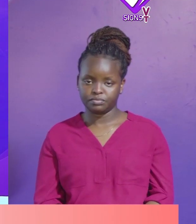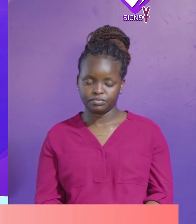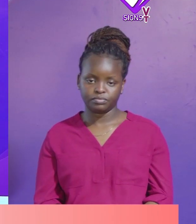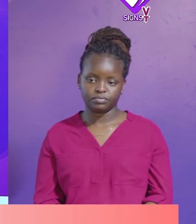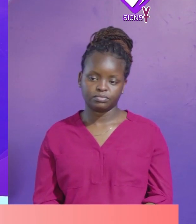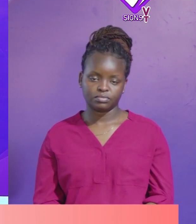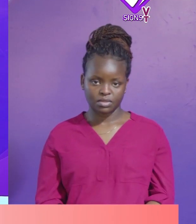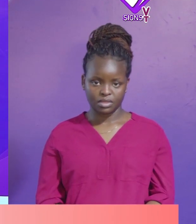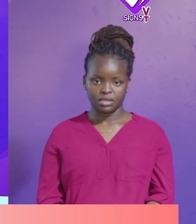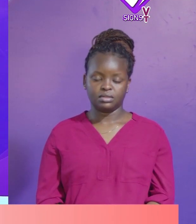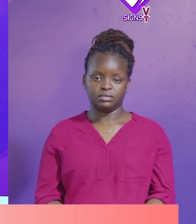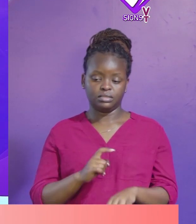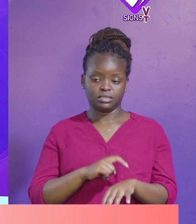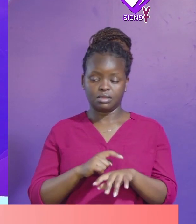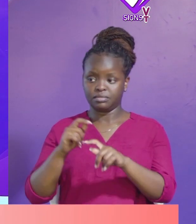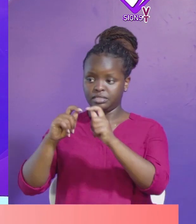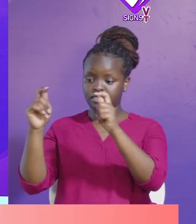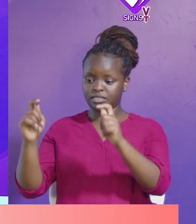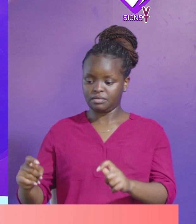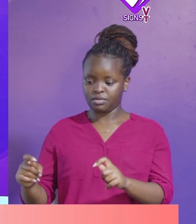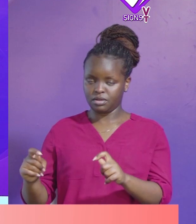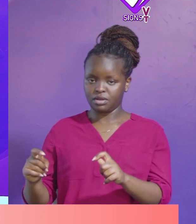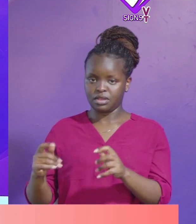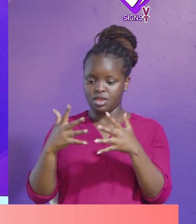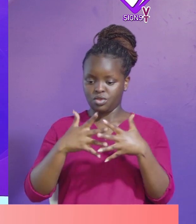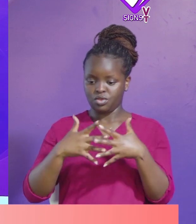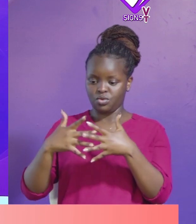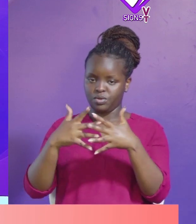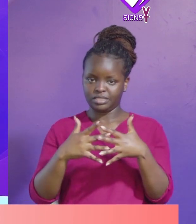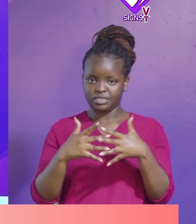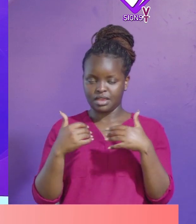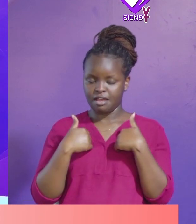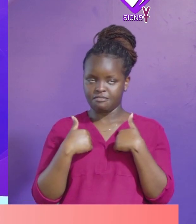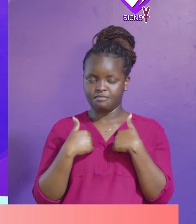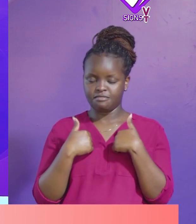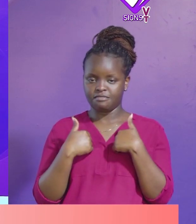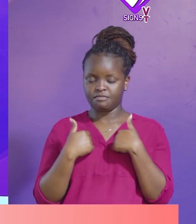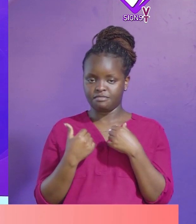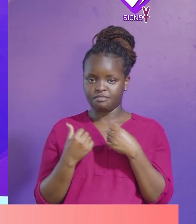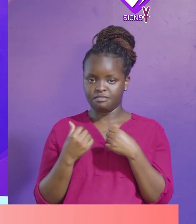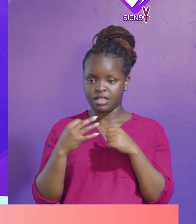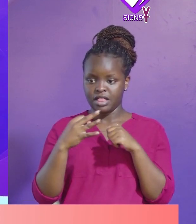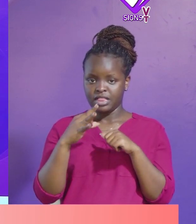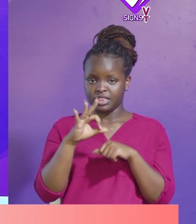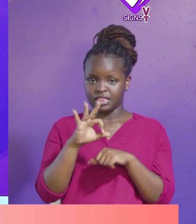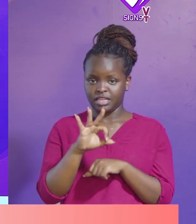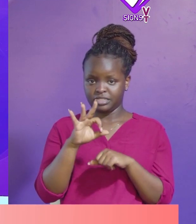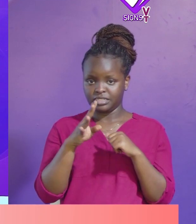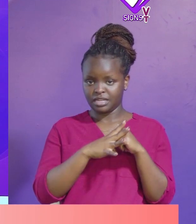When you look at the table, United States had at least 39 gold